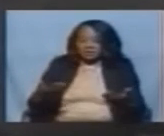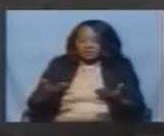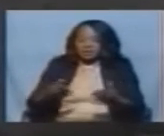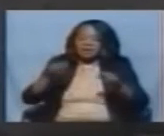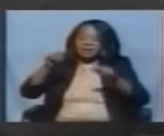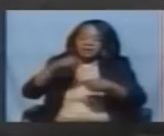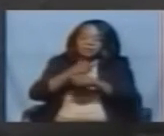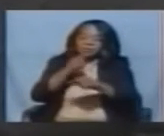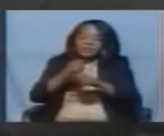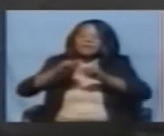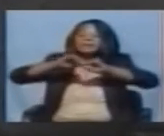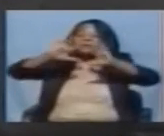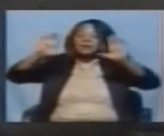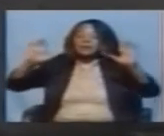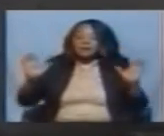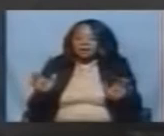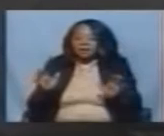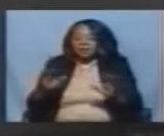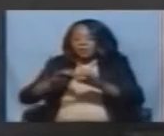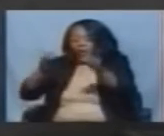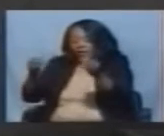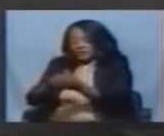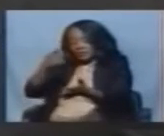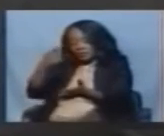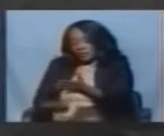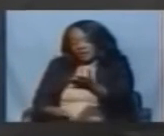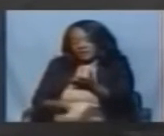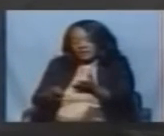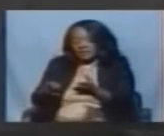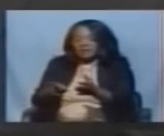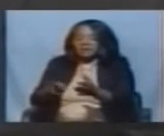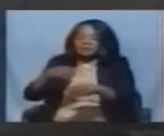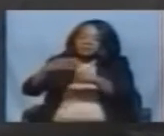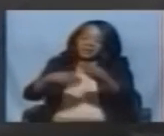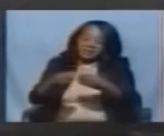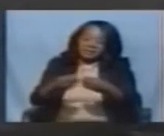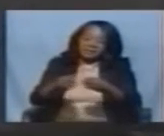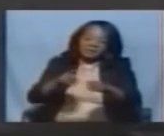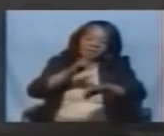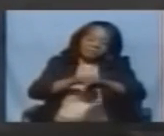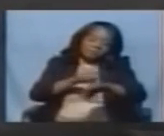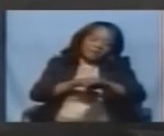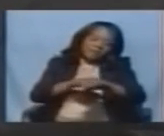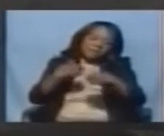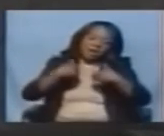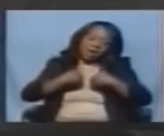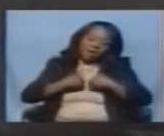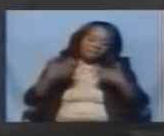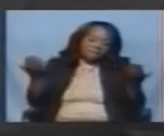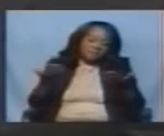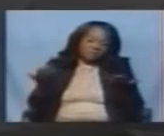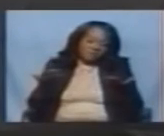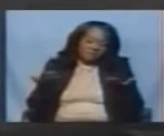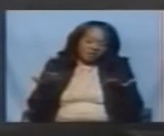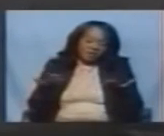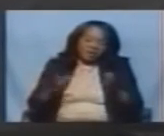clarify with the organization what does this mean, and they need to respond in writing. But if I don't have that time, you know what I'm going to do? I'm going to put a price that is